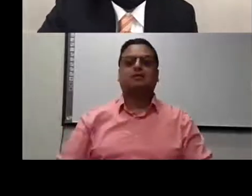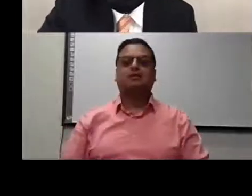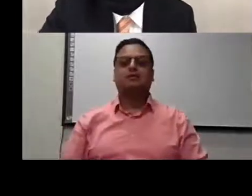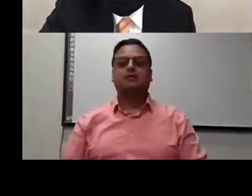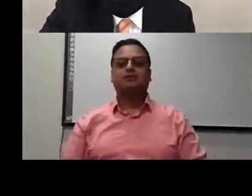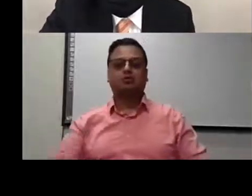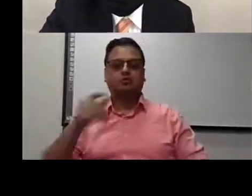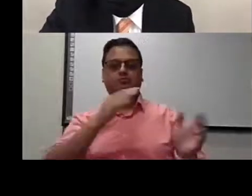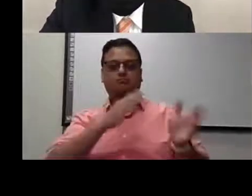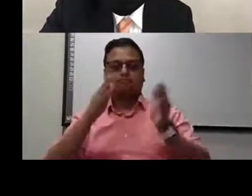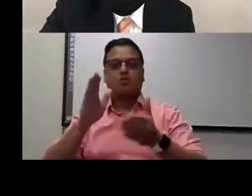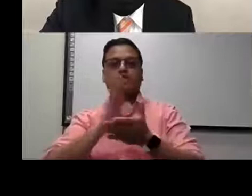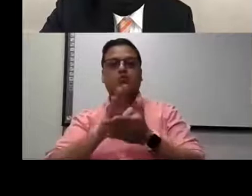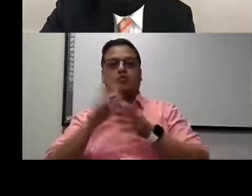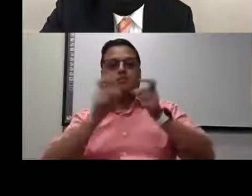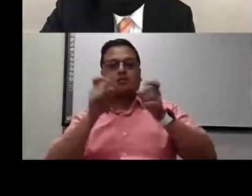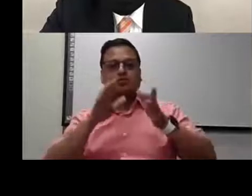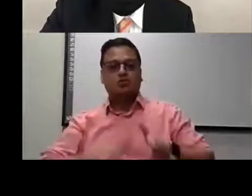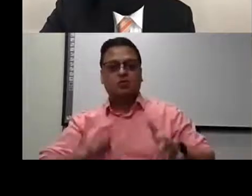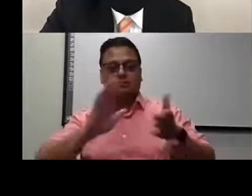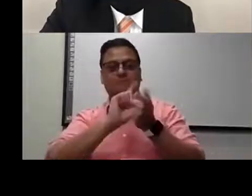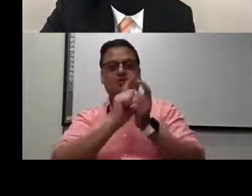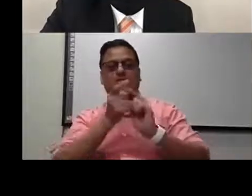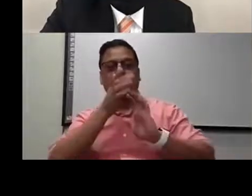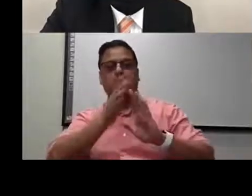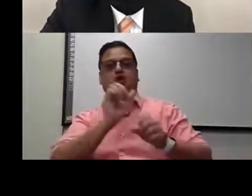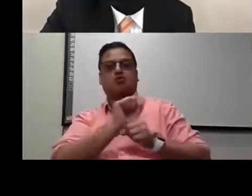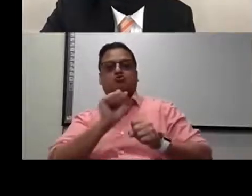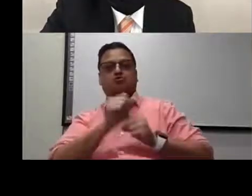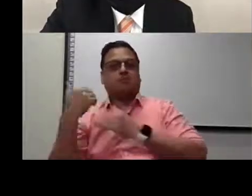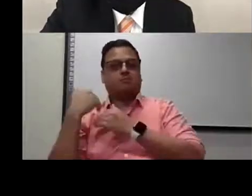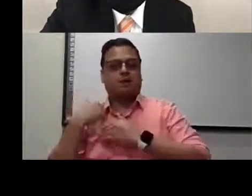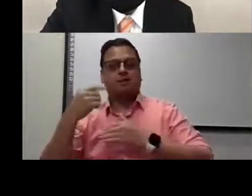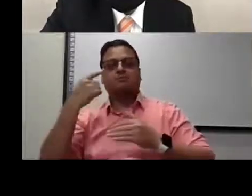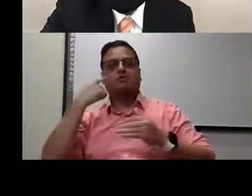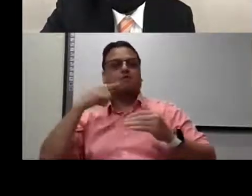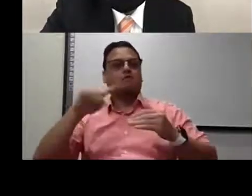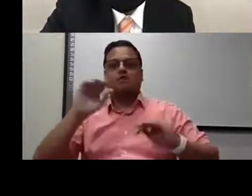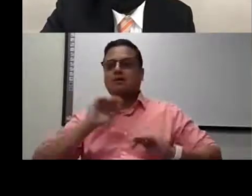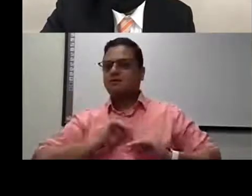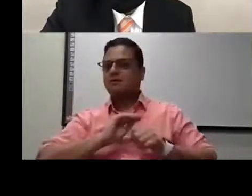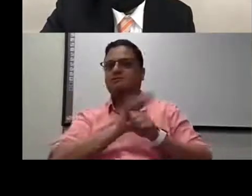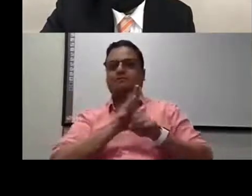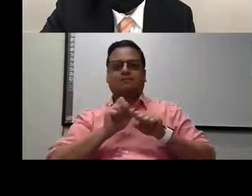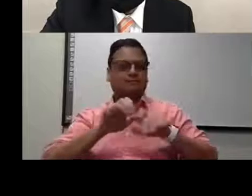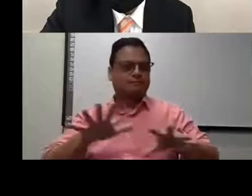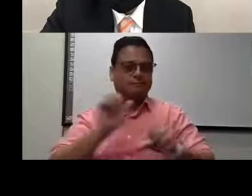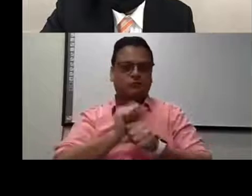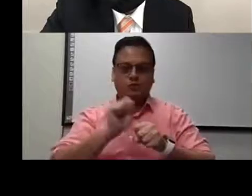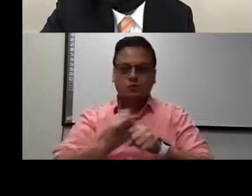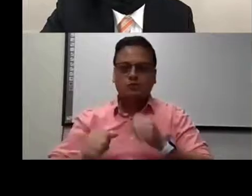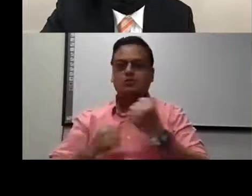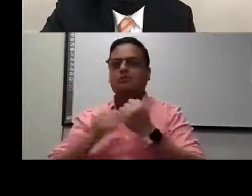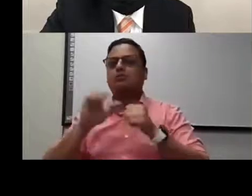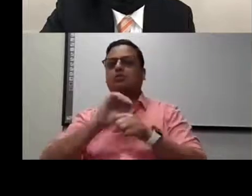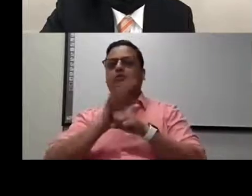whereas school administrators have reimagined their roles to meet the challenges of the ongoing pandemic by working alongside their staffs to support